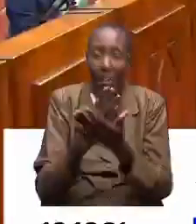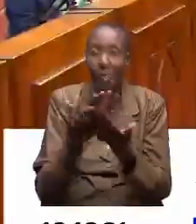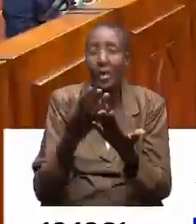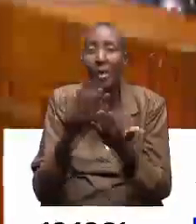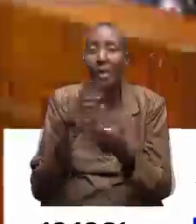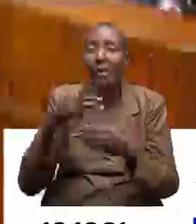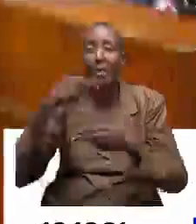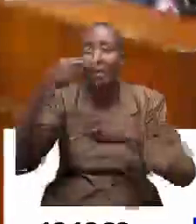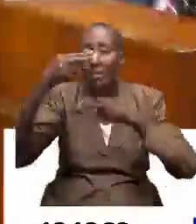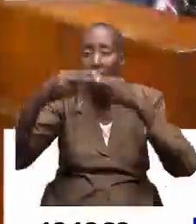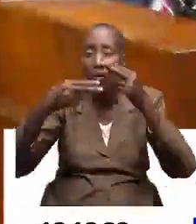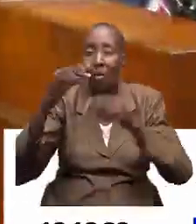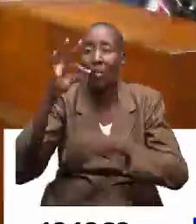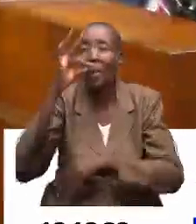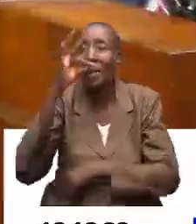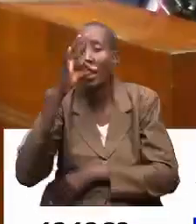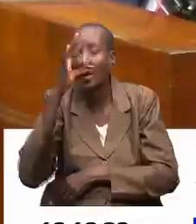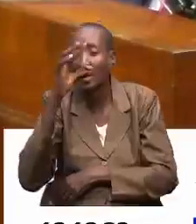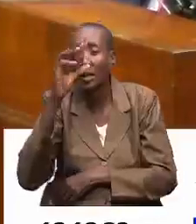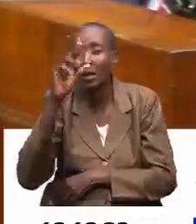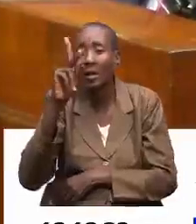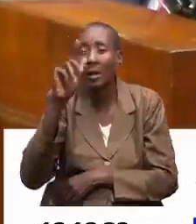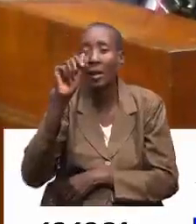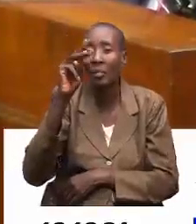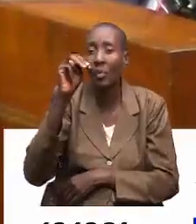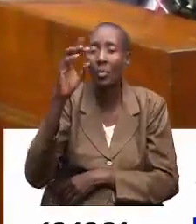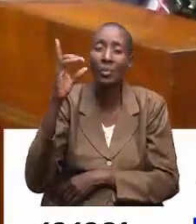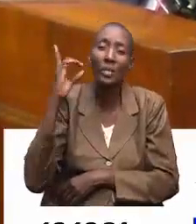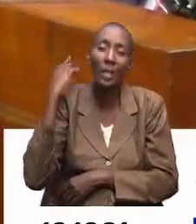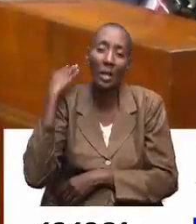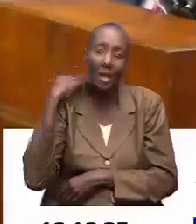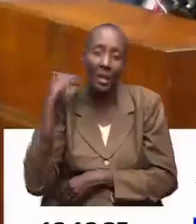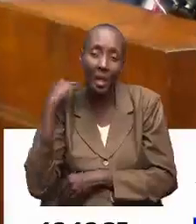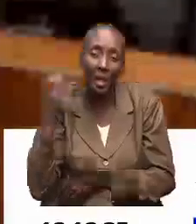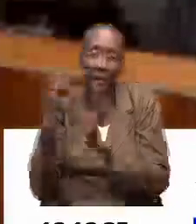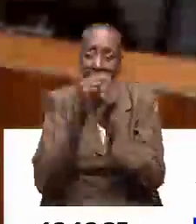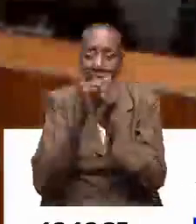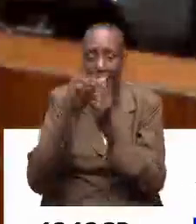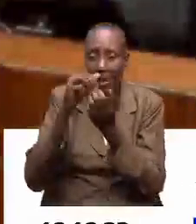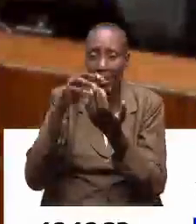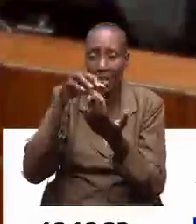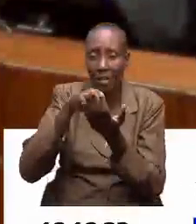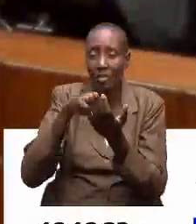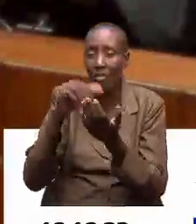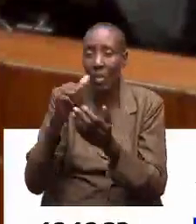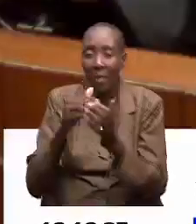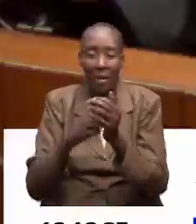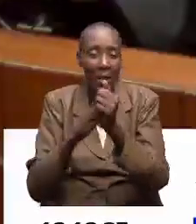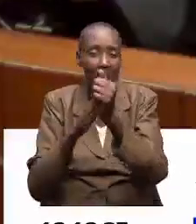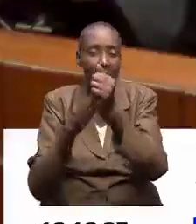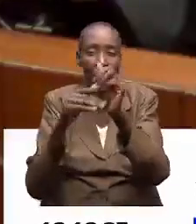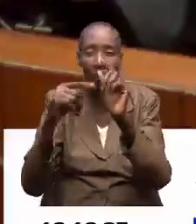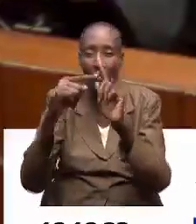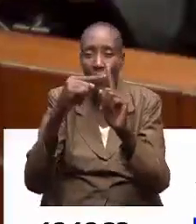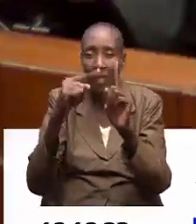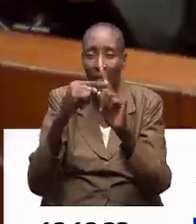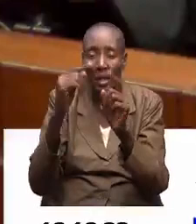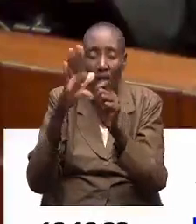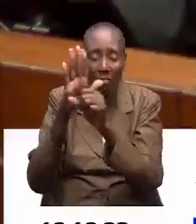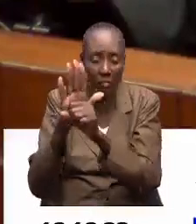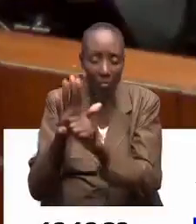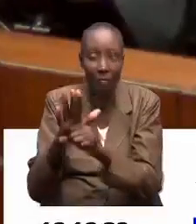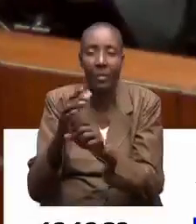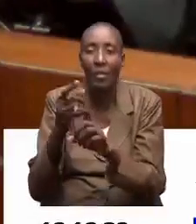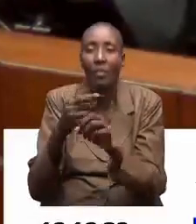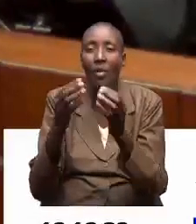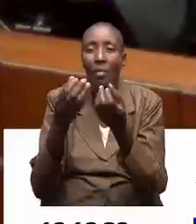Huruma, Nyeri, Kamkunji, Dandora, miongoni mwa vituo vingine, vinaongoza kwa mauaji hayo ya kikatili kutoka